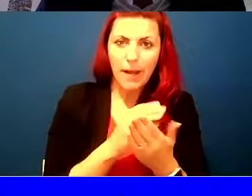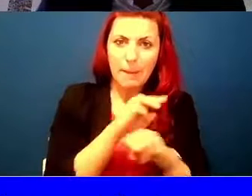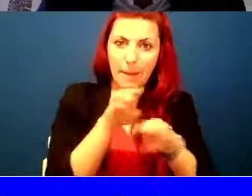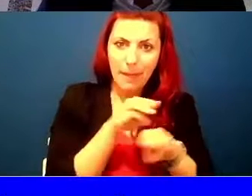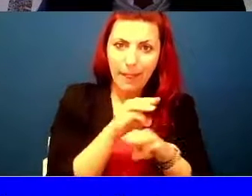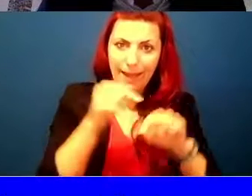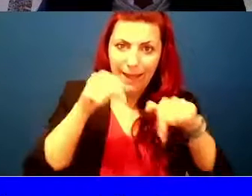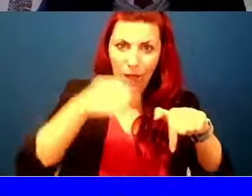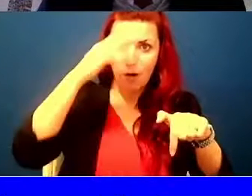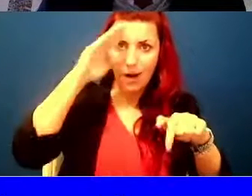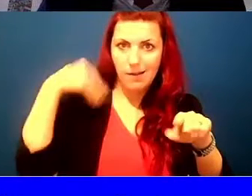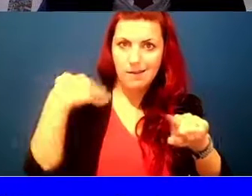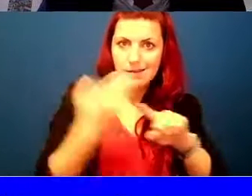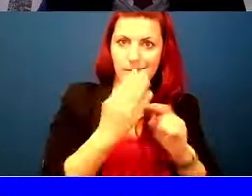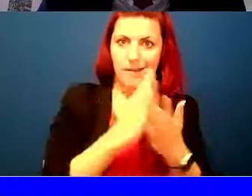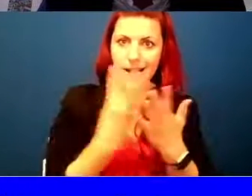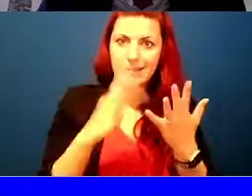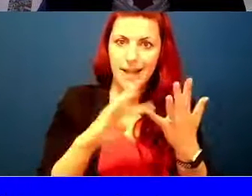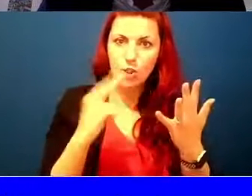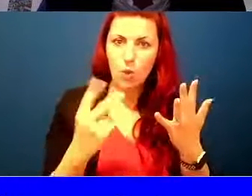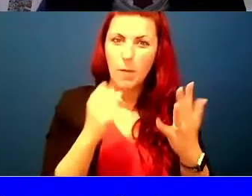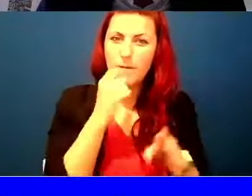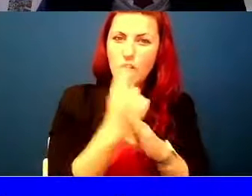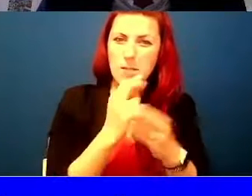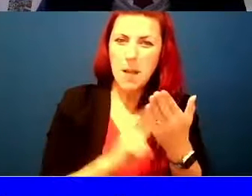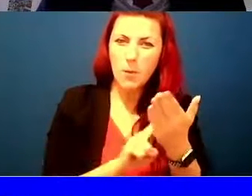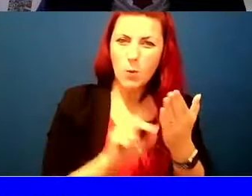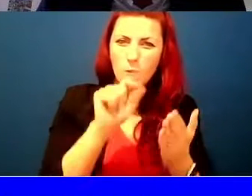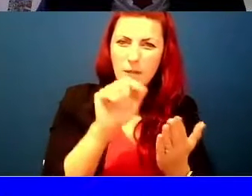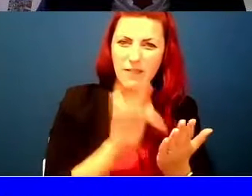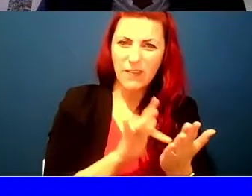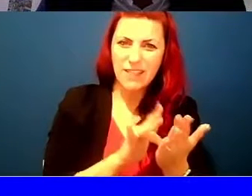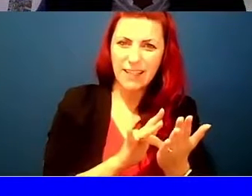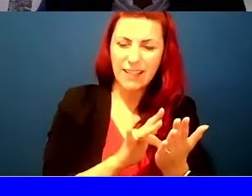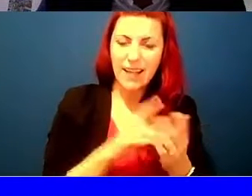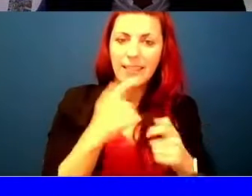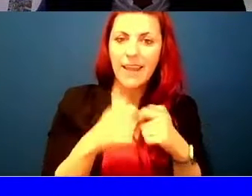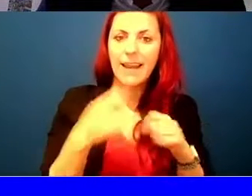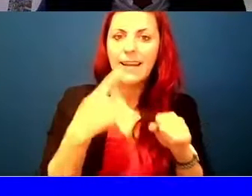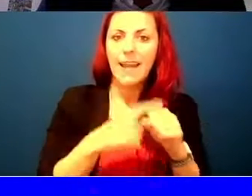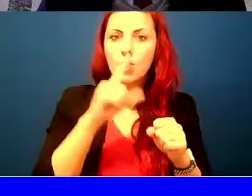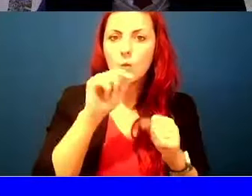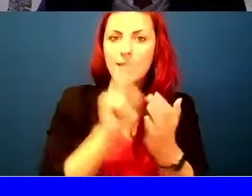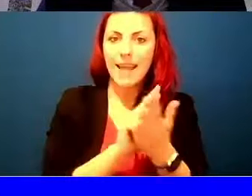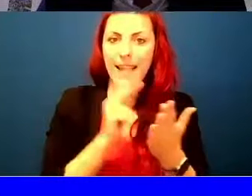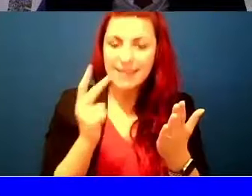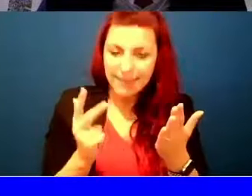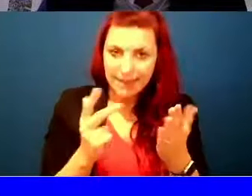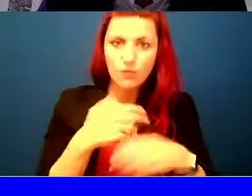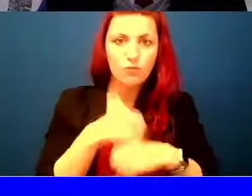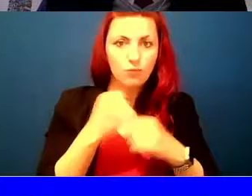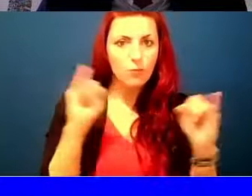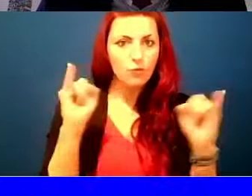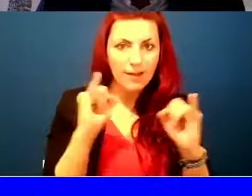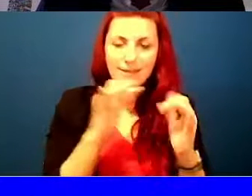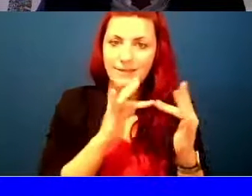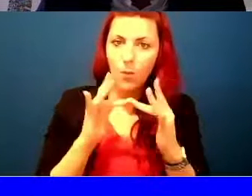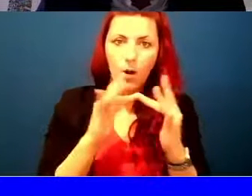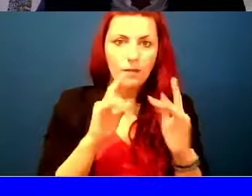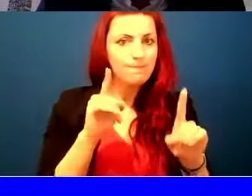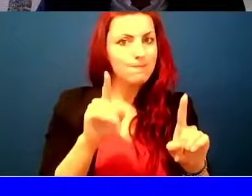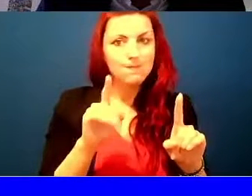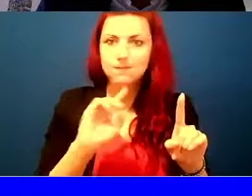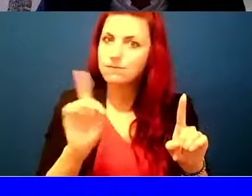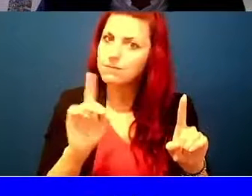saw one being used in Irish courts was in 2015. And again, in 2018, the Rape Crisis Network were very critical of the fact that they're very